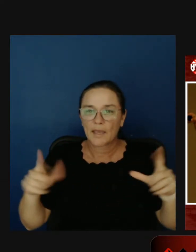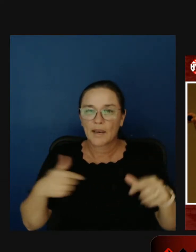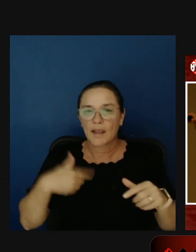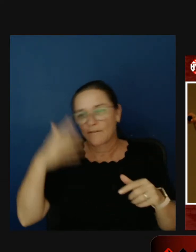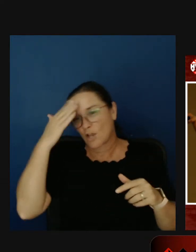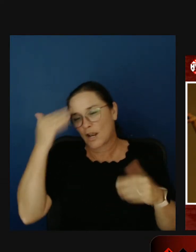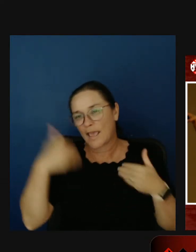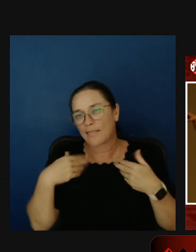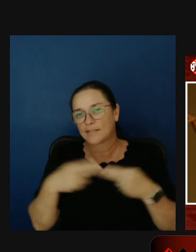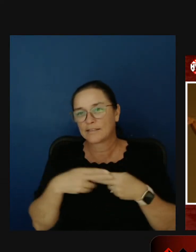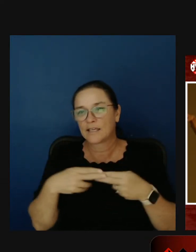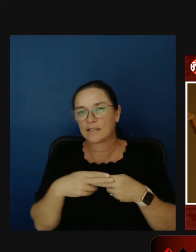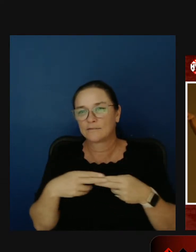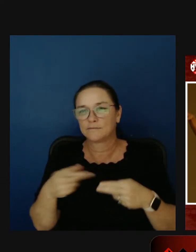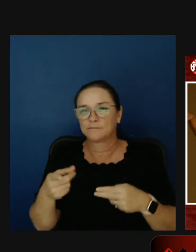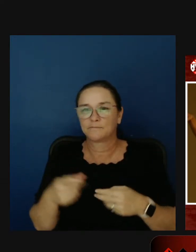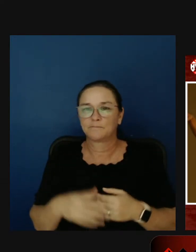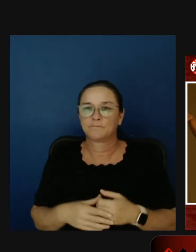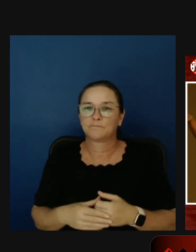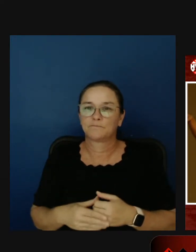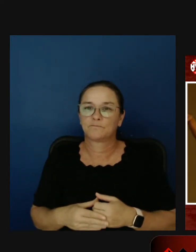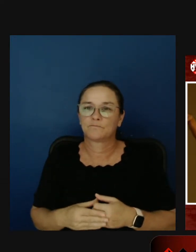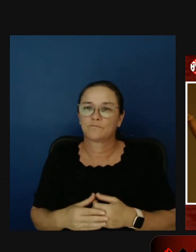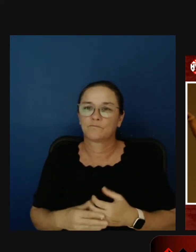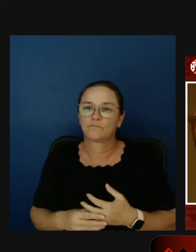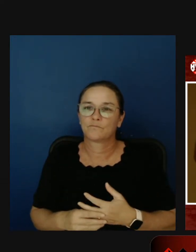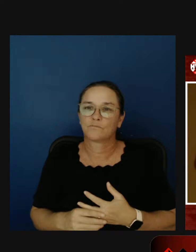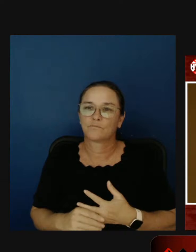in. You go back, Katie.